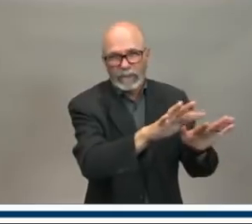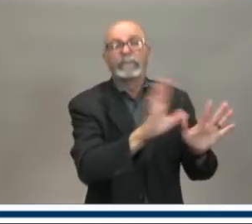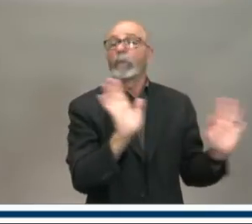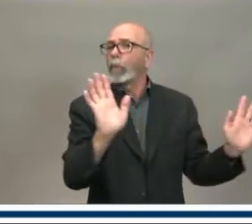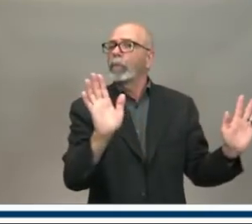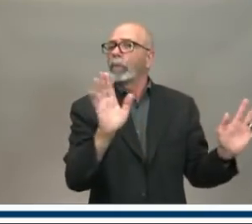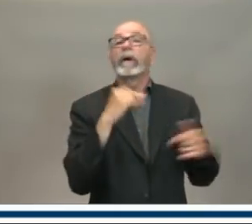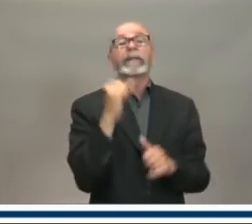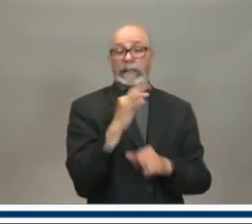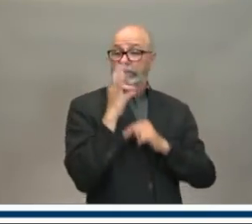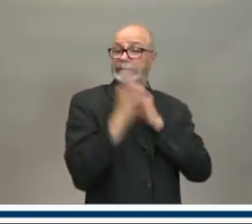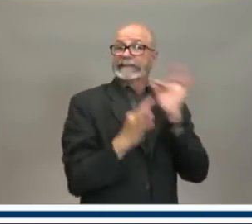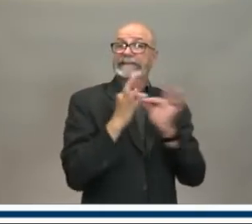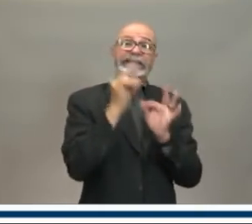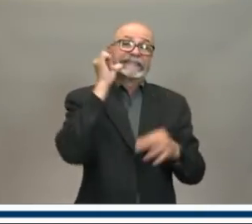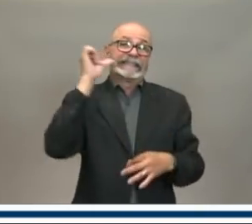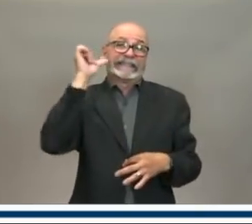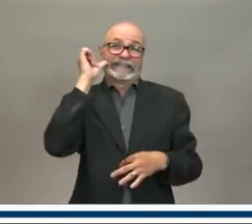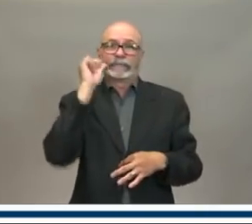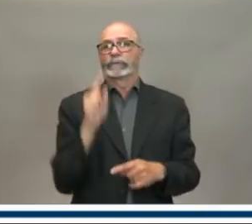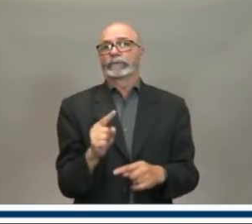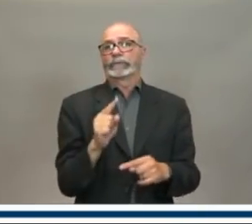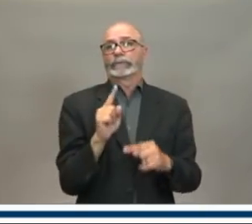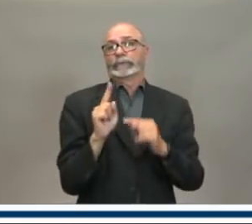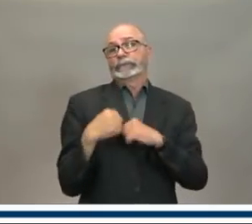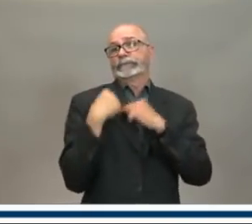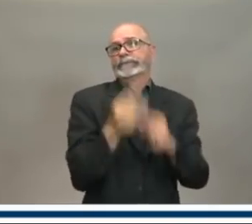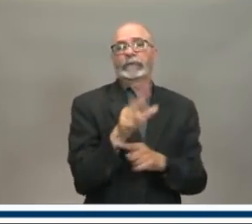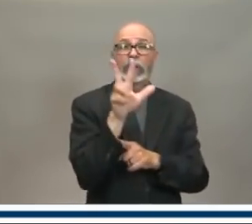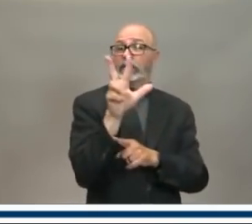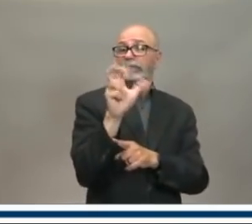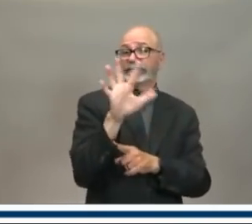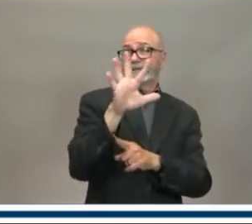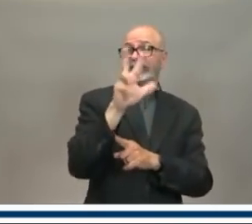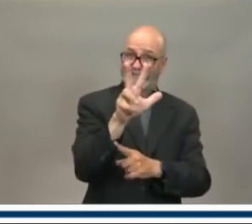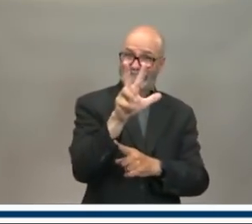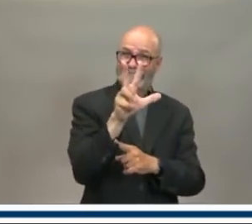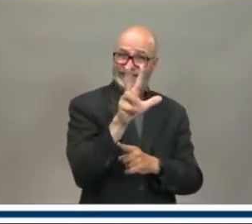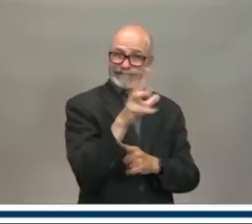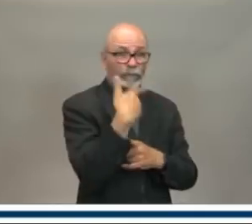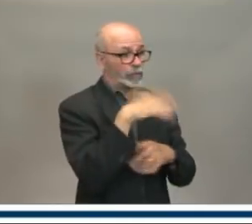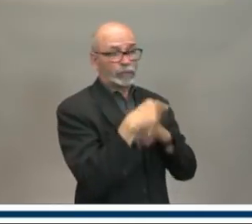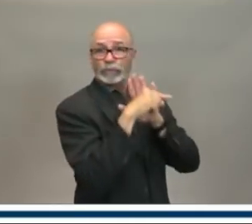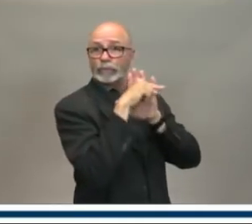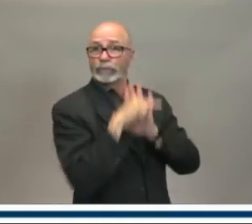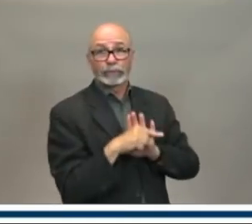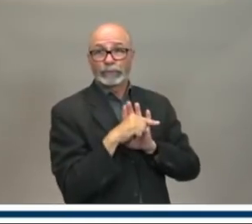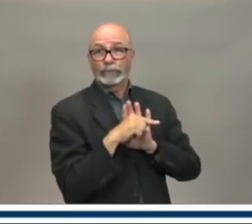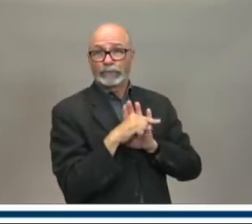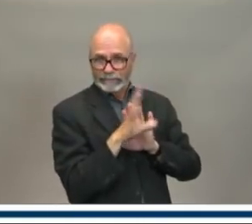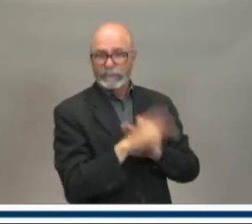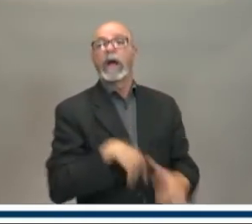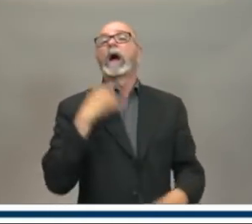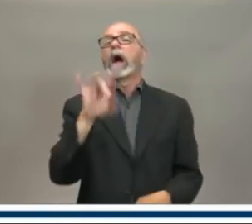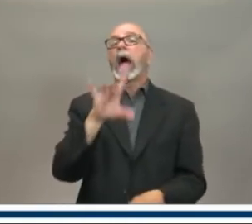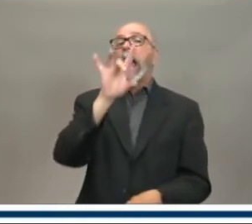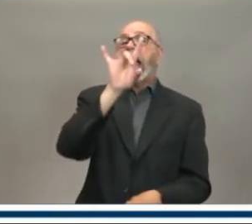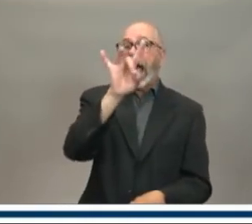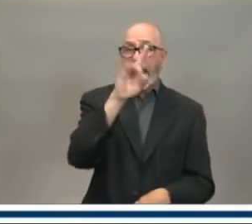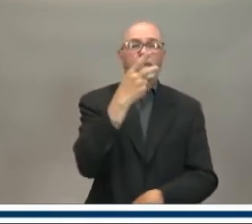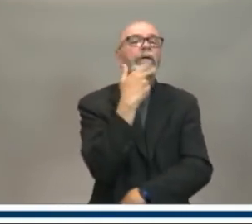processed 353 tests. We currently have 8 individuals in hospital, 4 of them in the